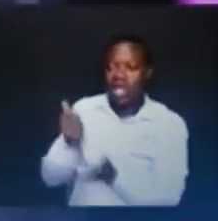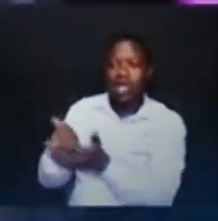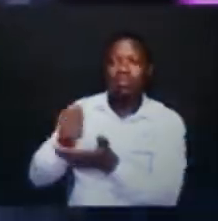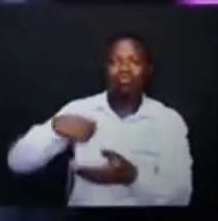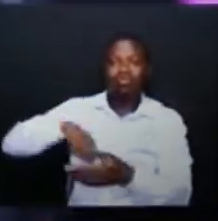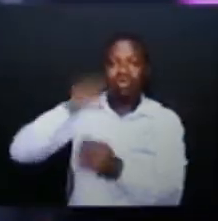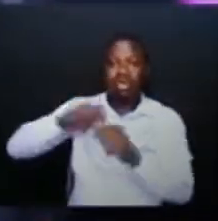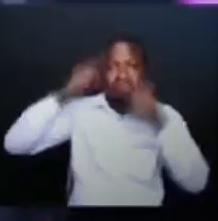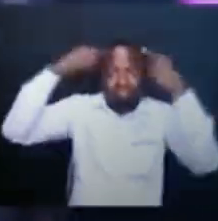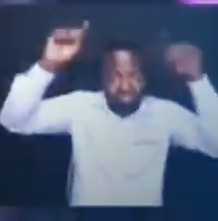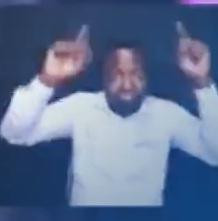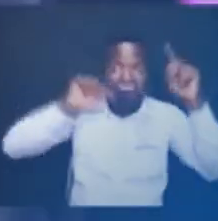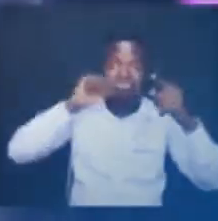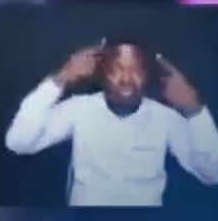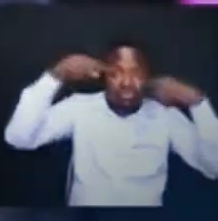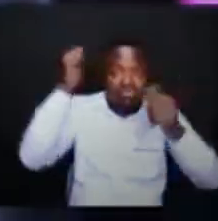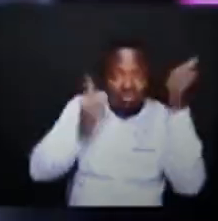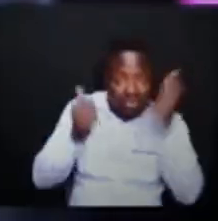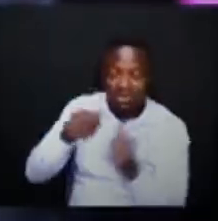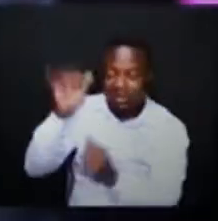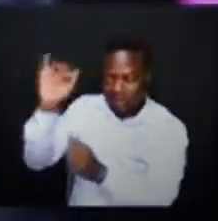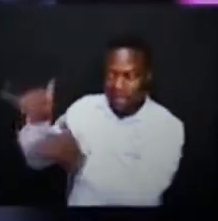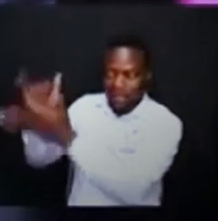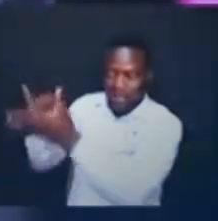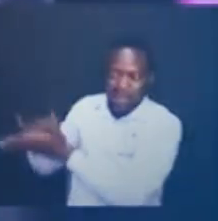Cana or not.